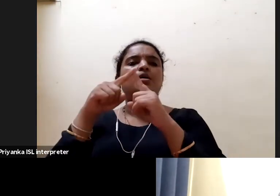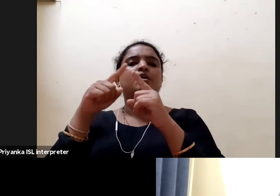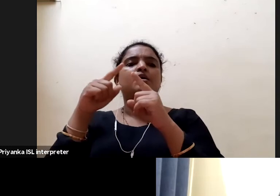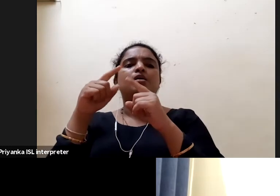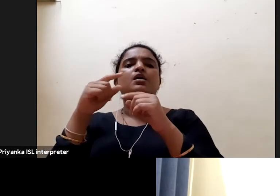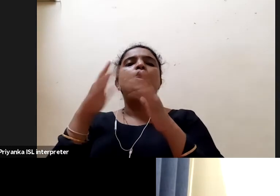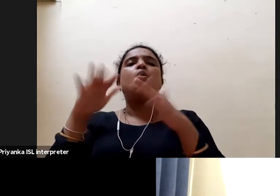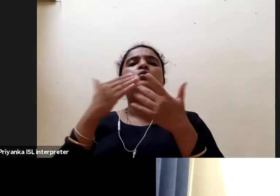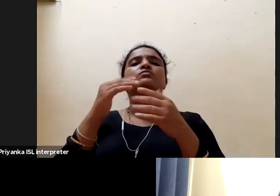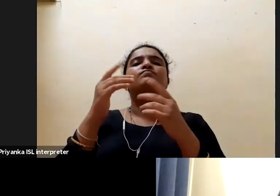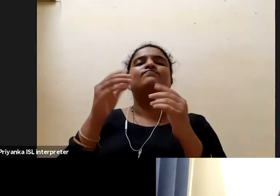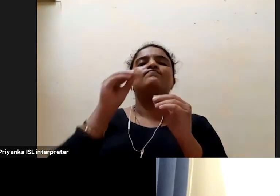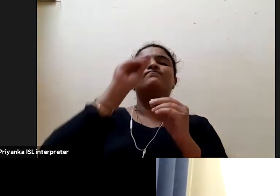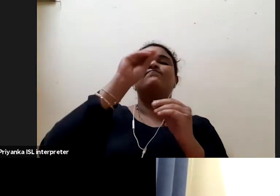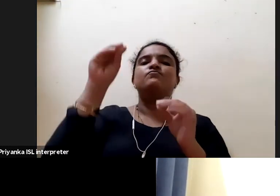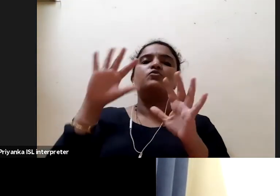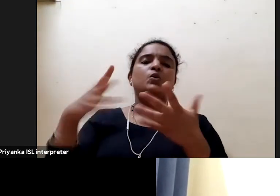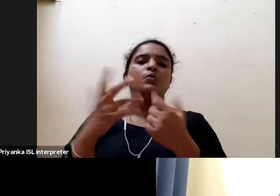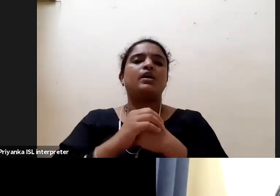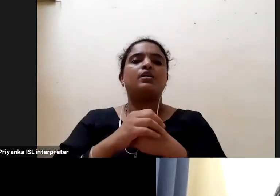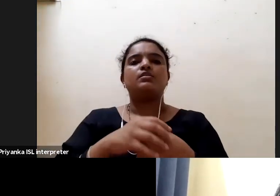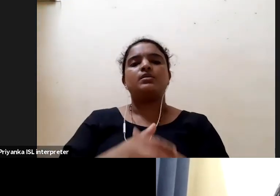blog, for instance? Okay. What would you recommend?